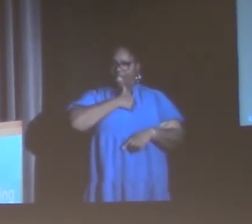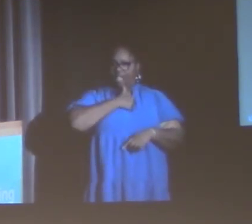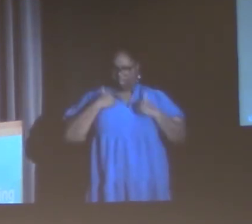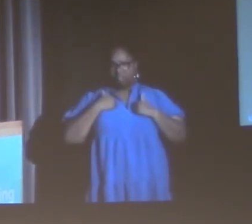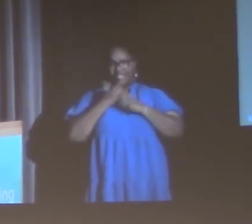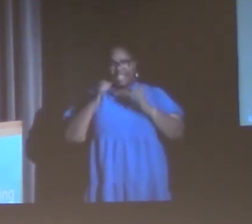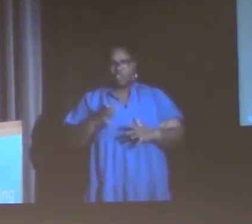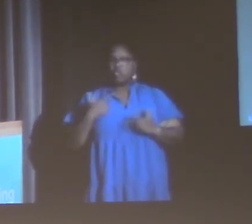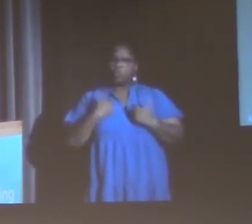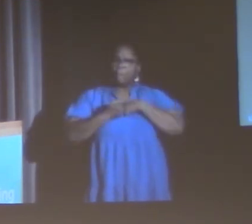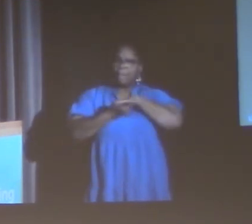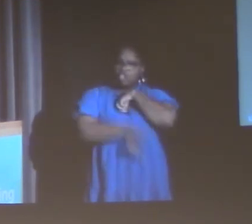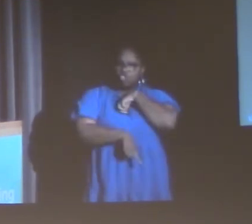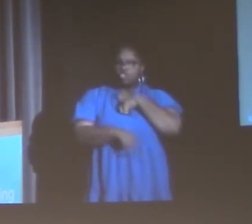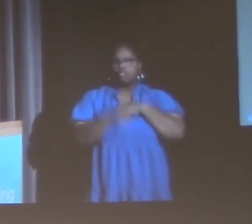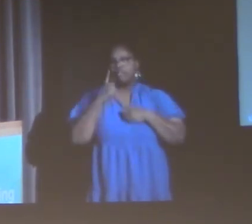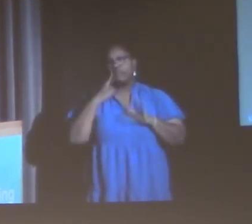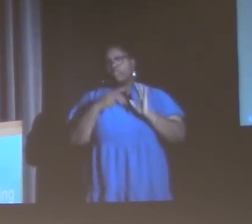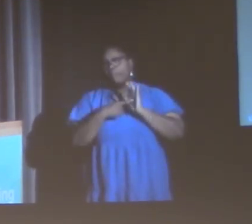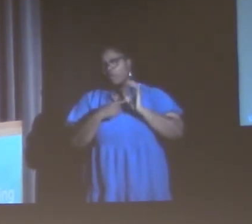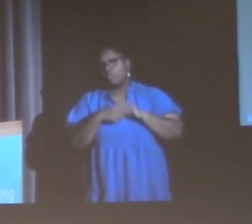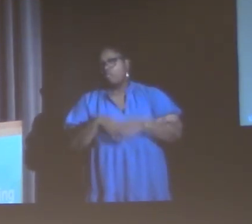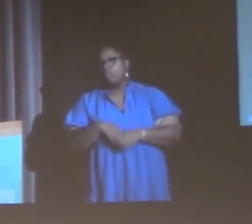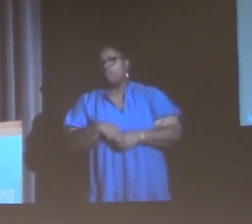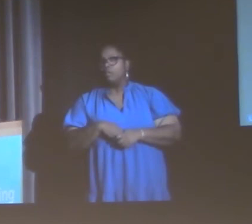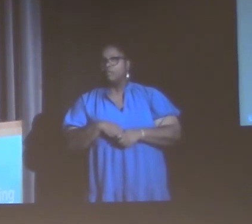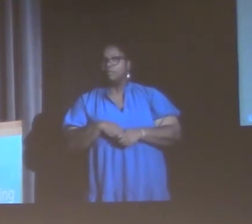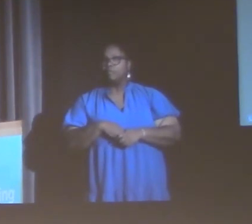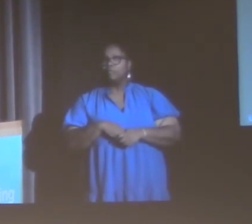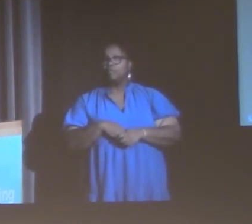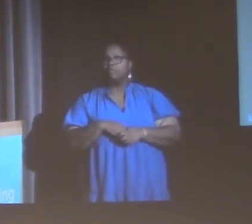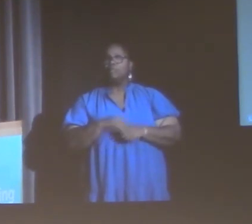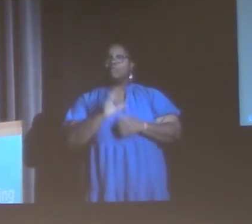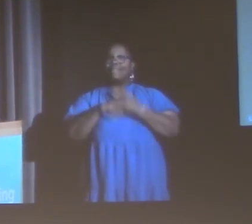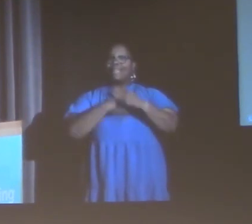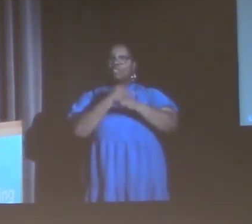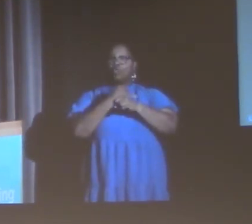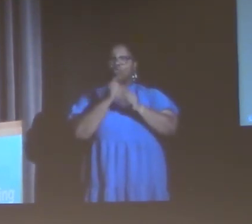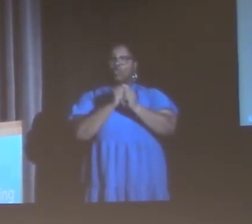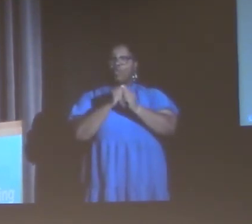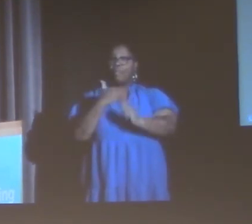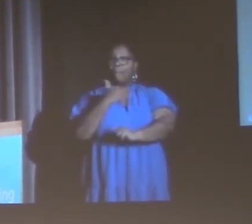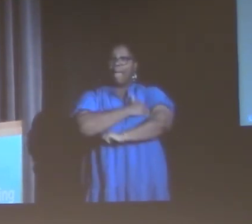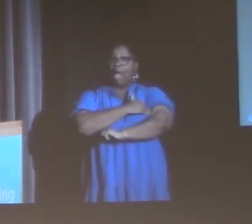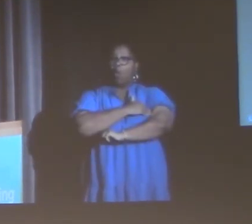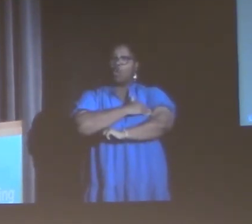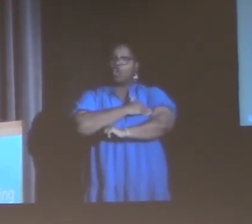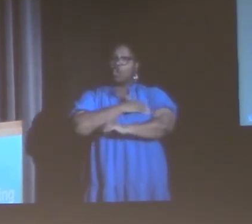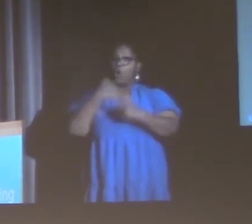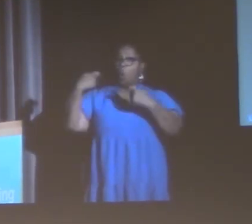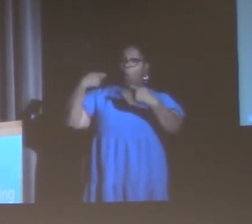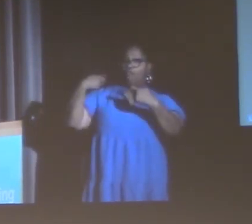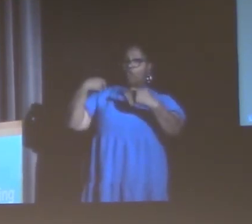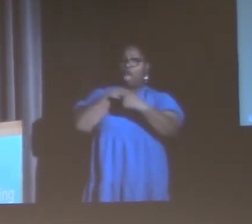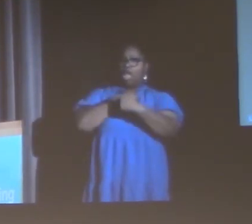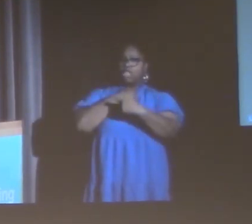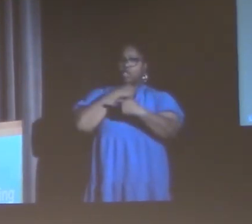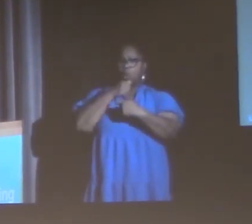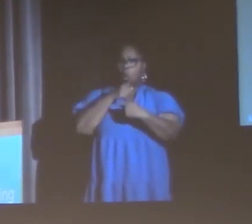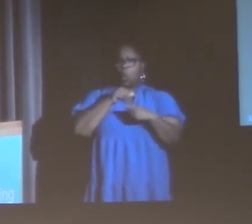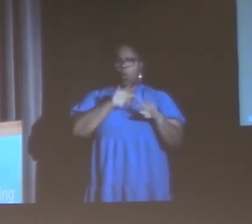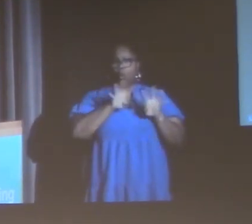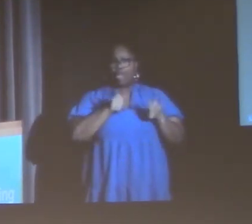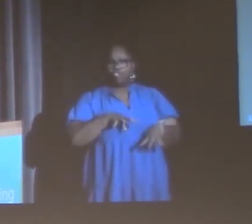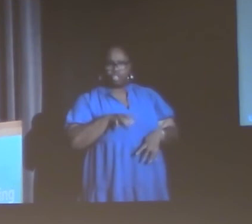programmed. The fact that the institutions that have power over us don't question that. The funders and the